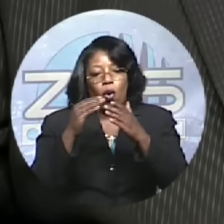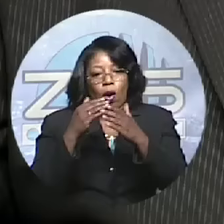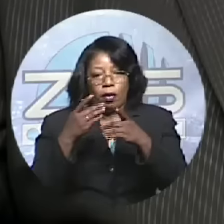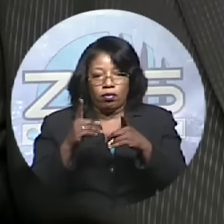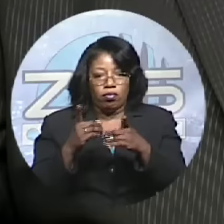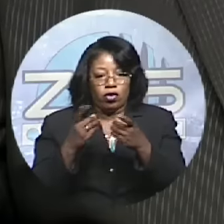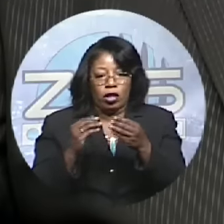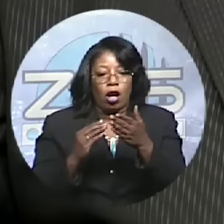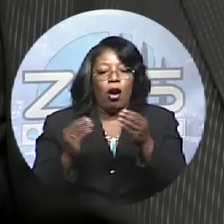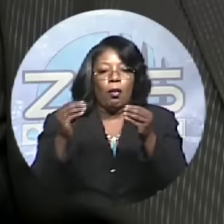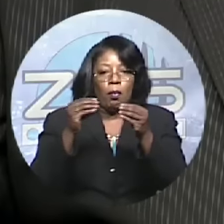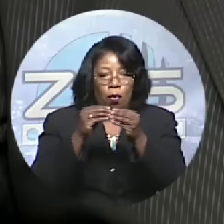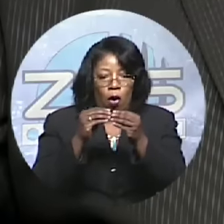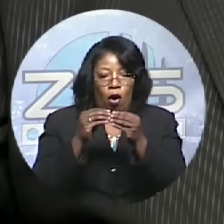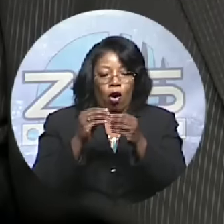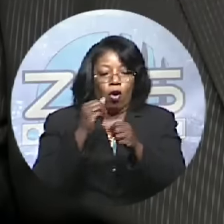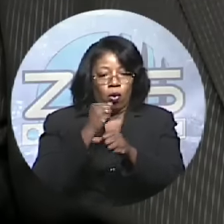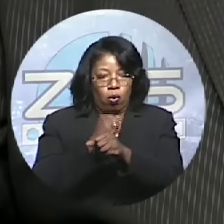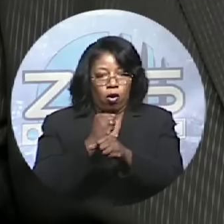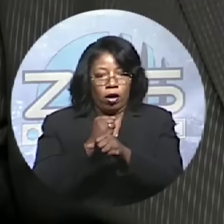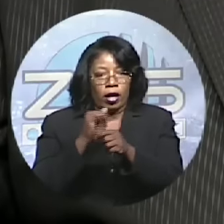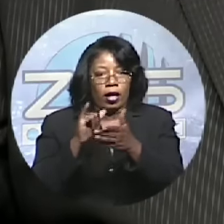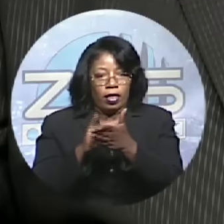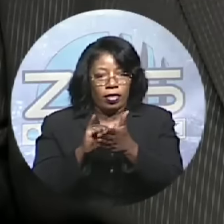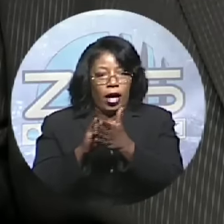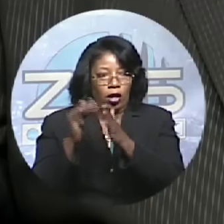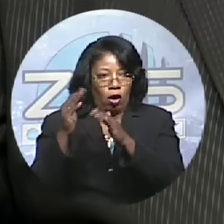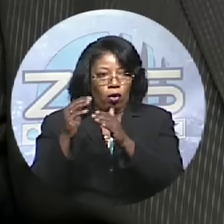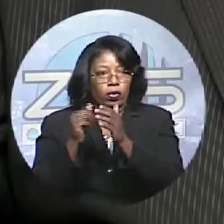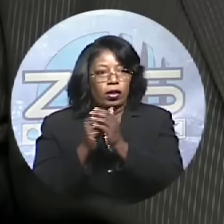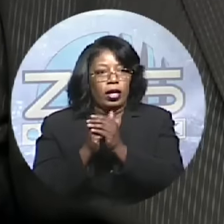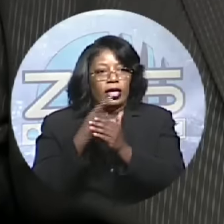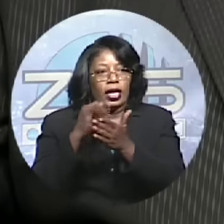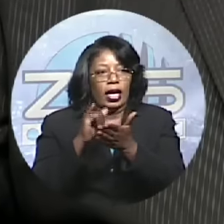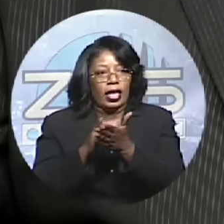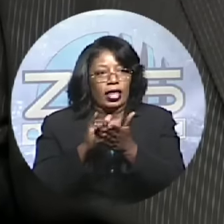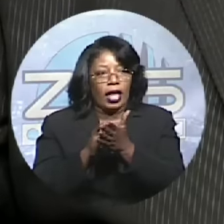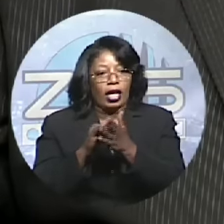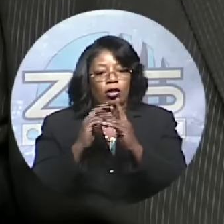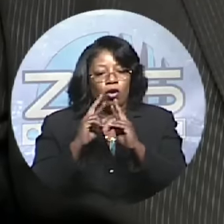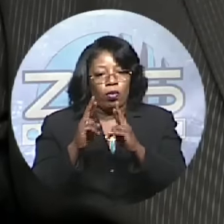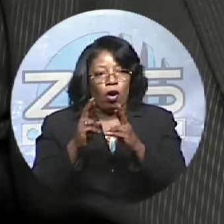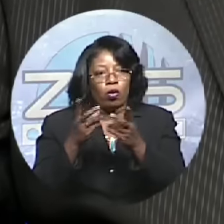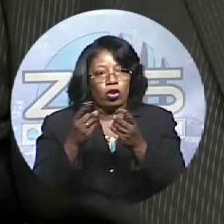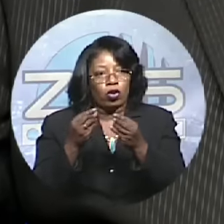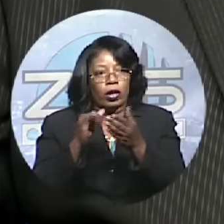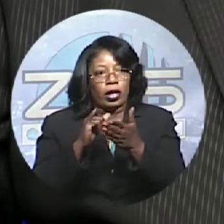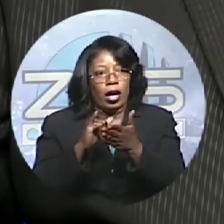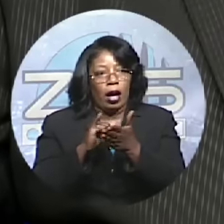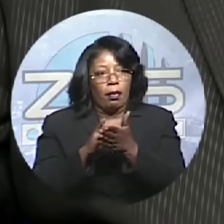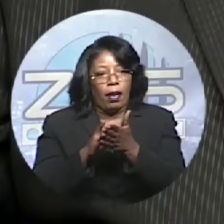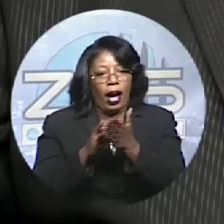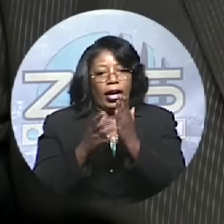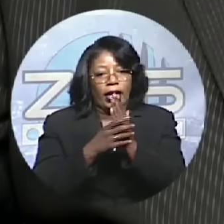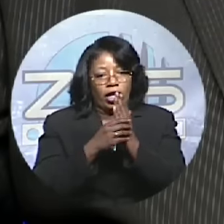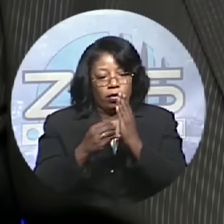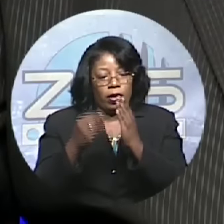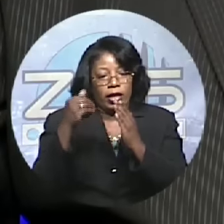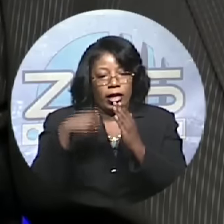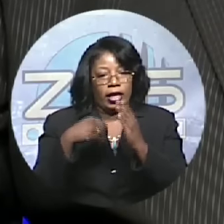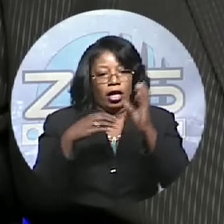effect repairs. The study, which was tabled in Parliament, also showed that the report was carried out by experts in the field of